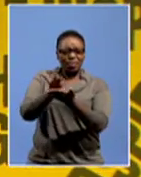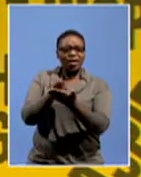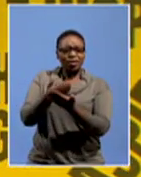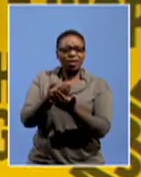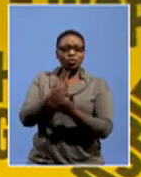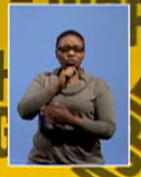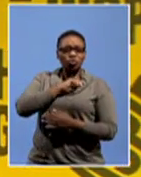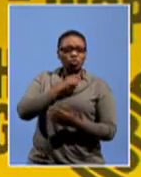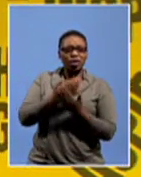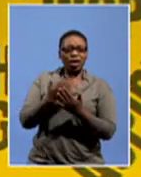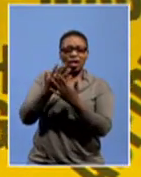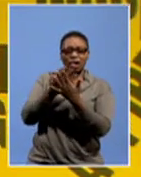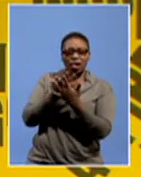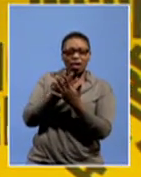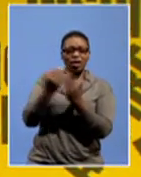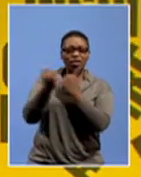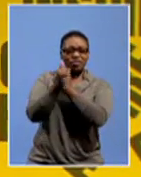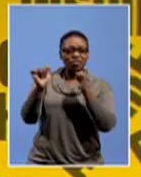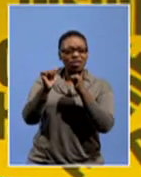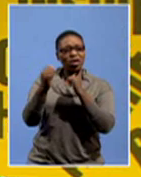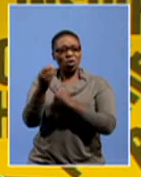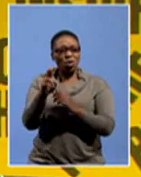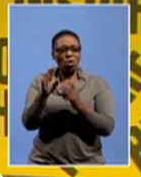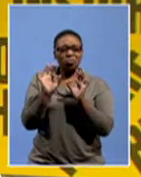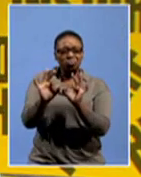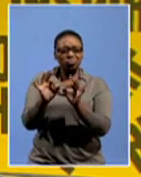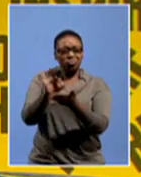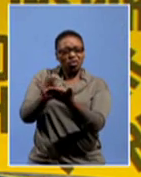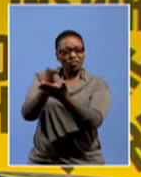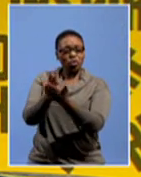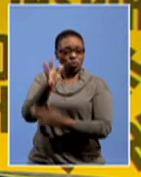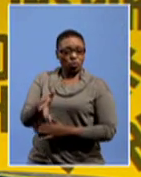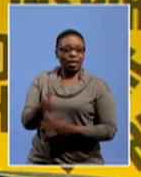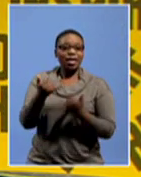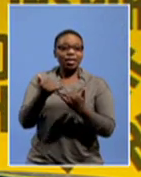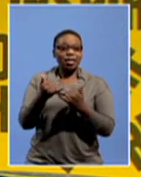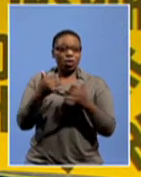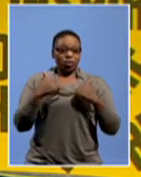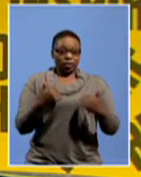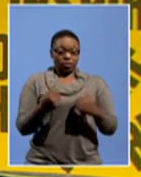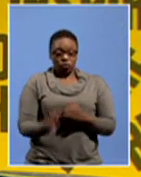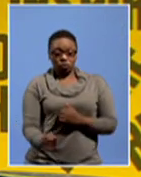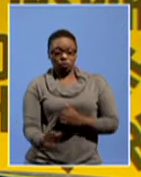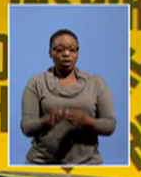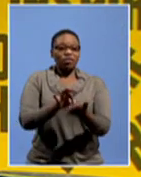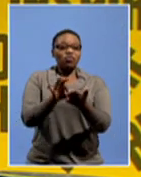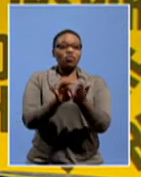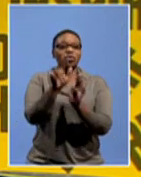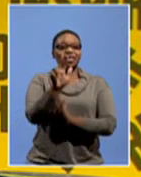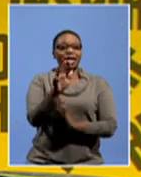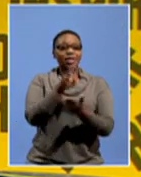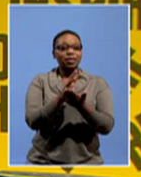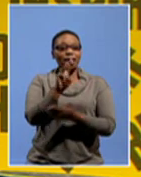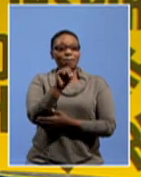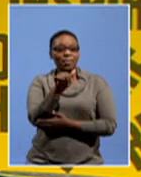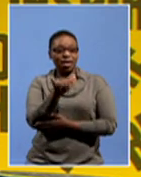the fairness and credibility of an election. So ahead of the vote on the 8th of May, the IEC has joined forces